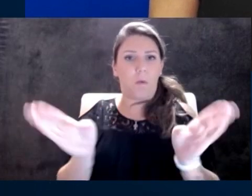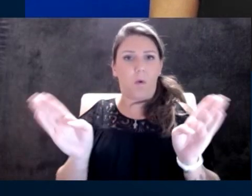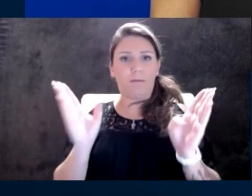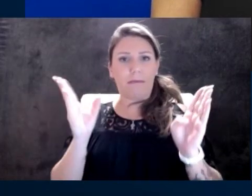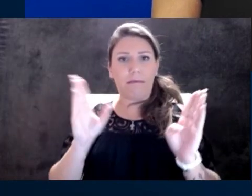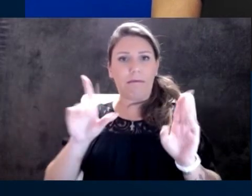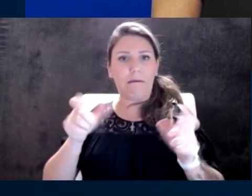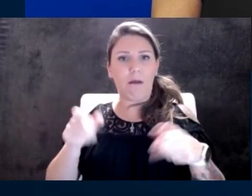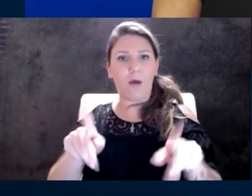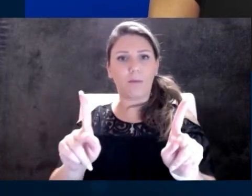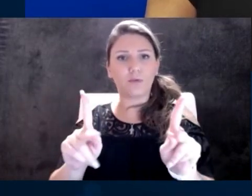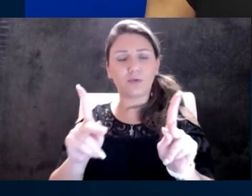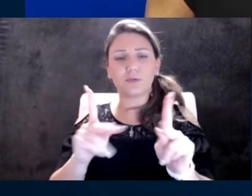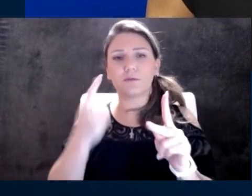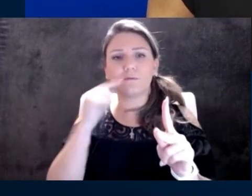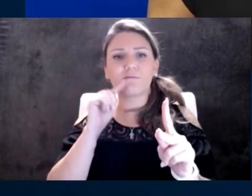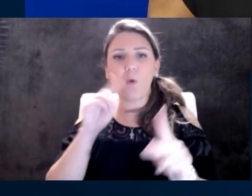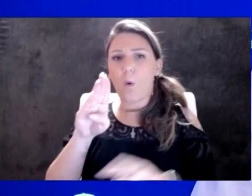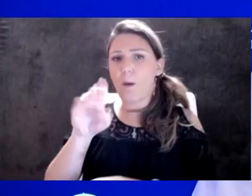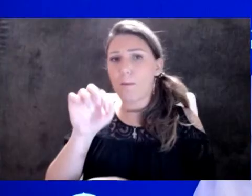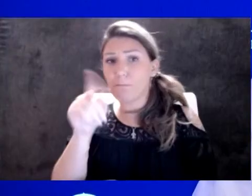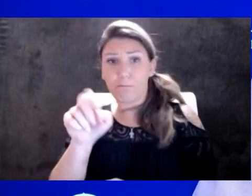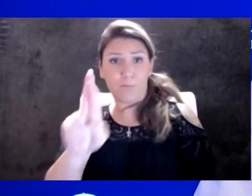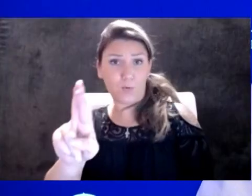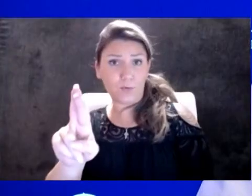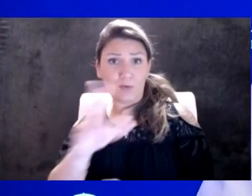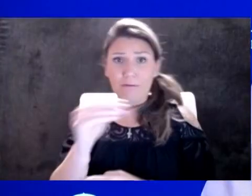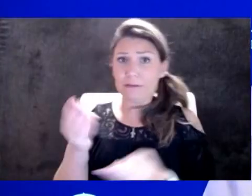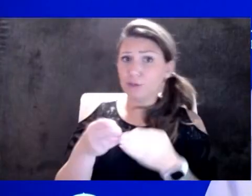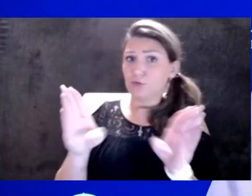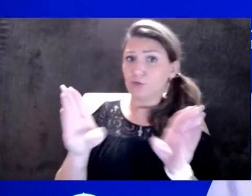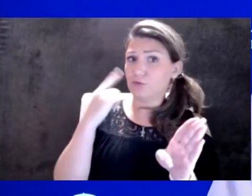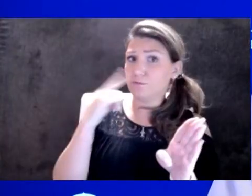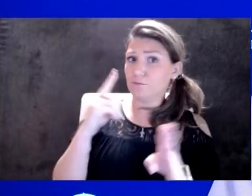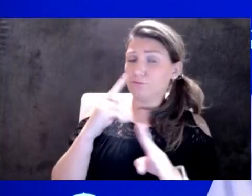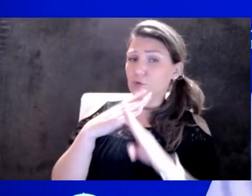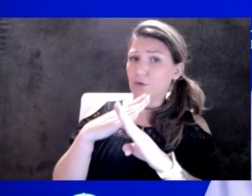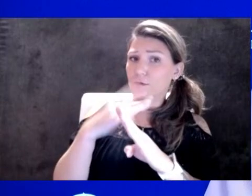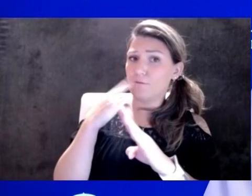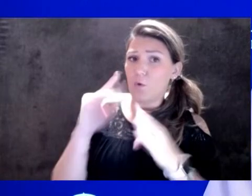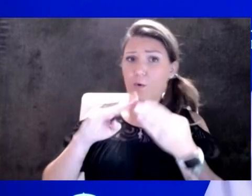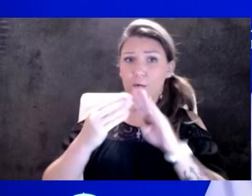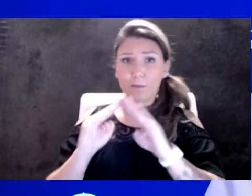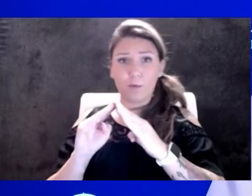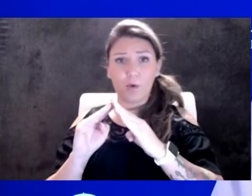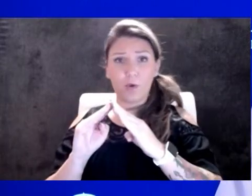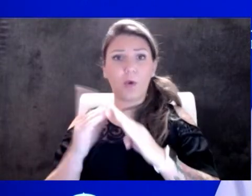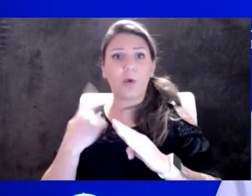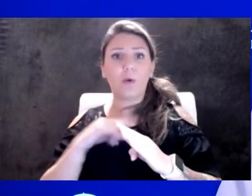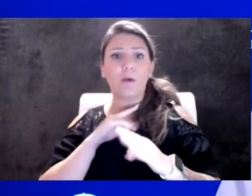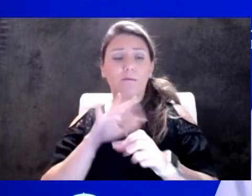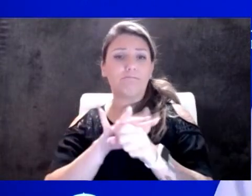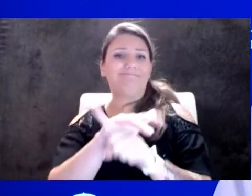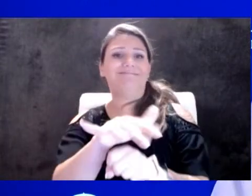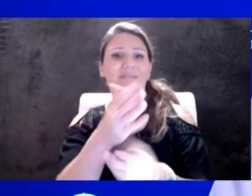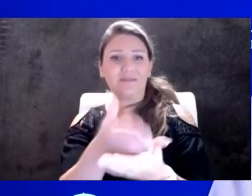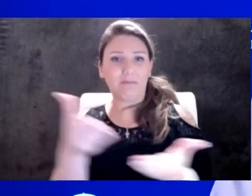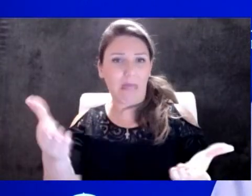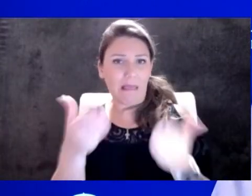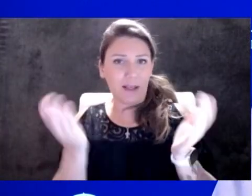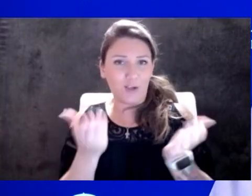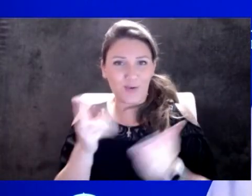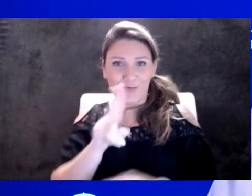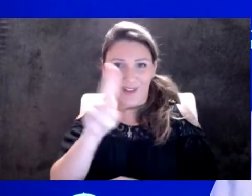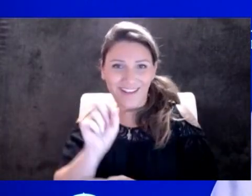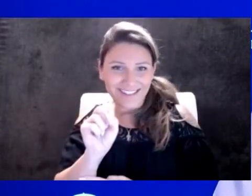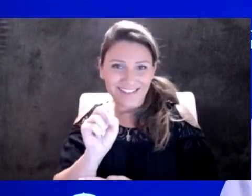the community in general? Thoughts on that? Again, I think we have a glut of supply of vaccine here in the United States. The real problem is there